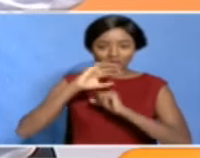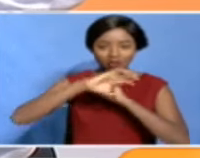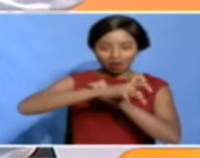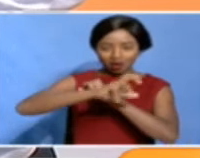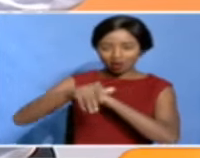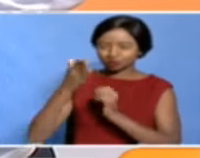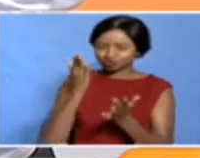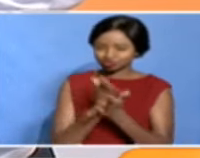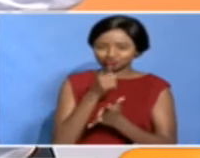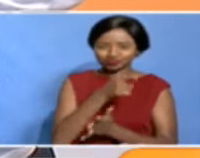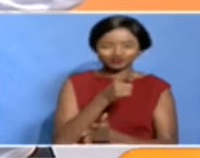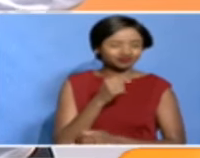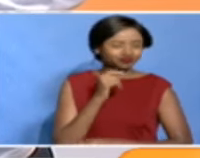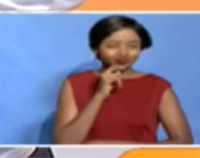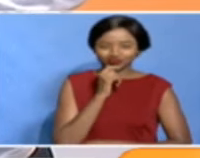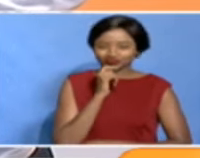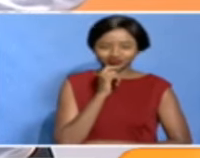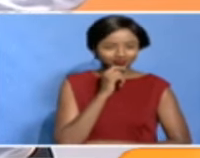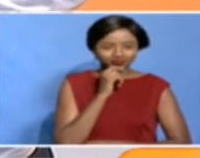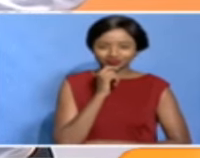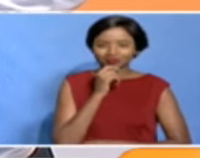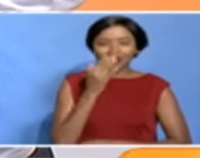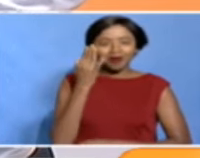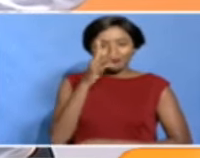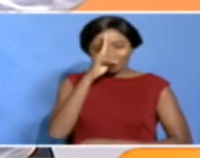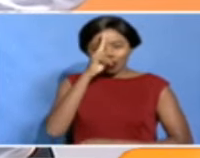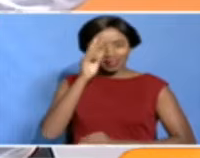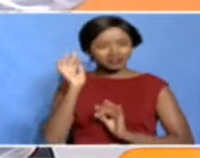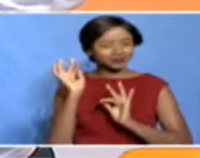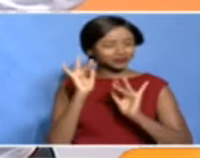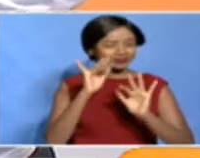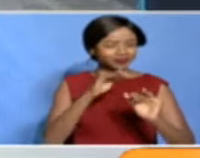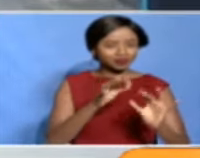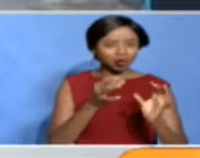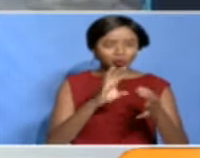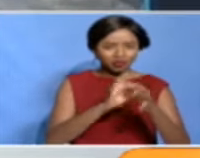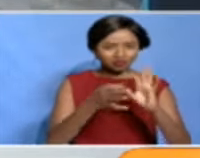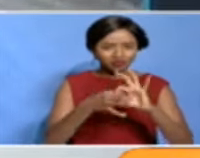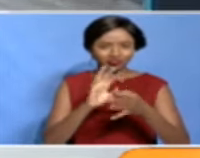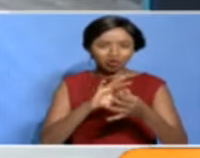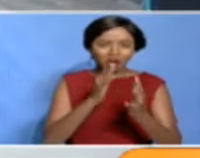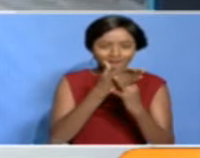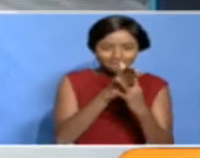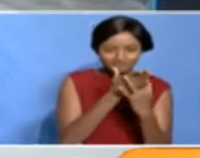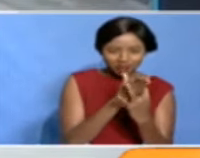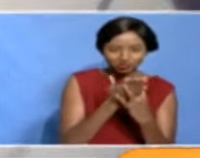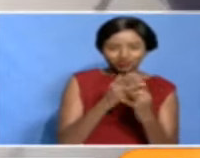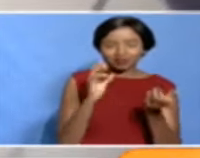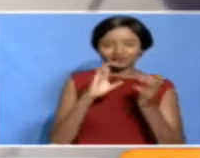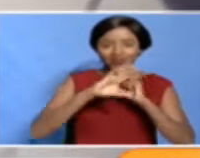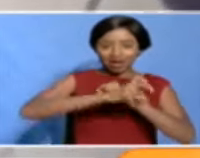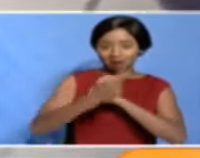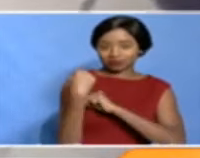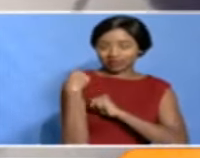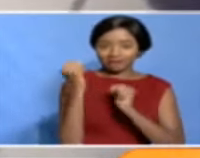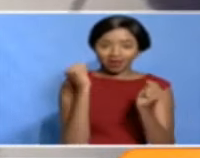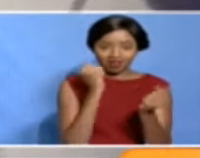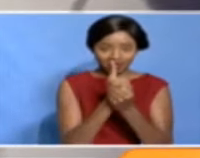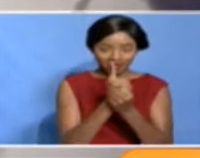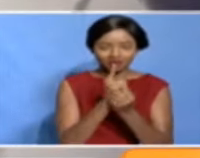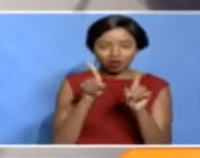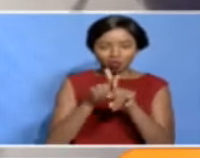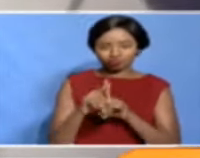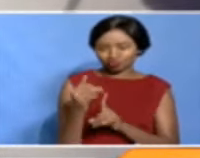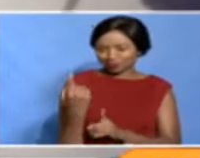the imagination of the country, with police drawing chilling connections between the county number 11 and the deadly attack